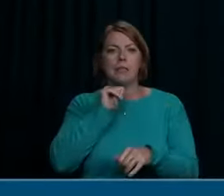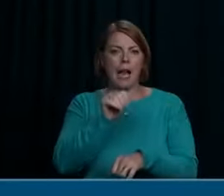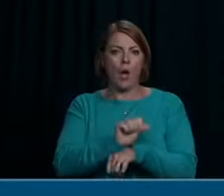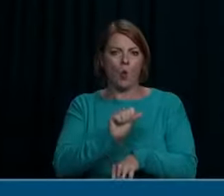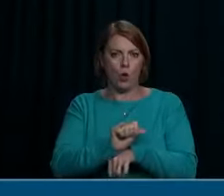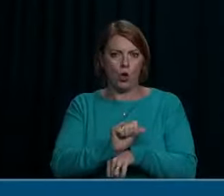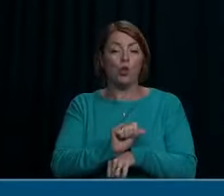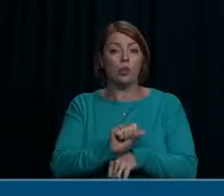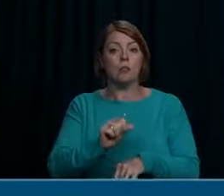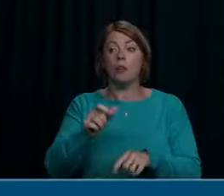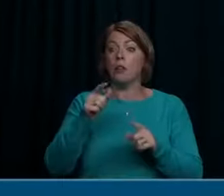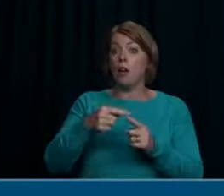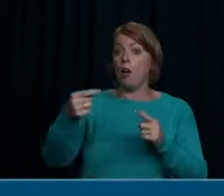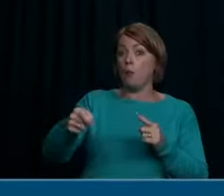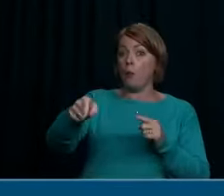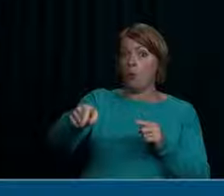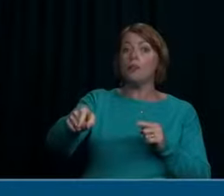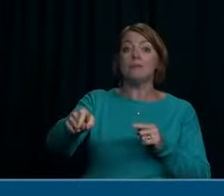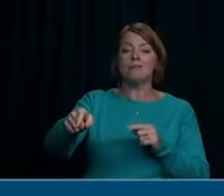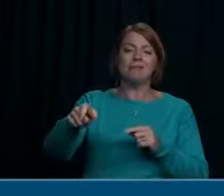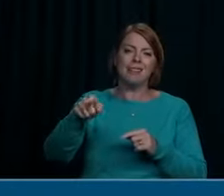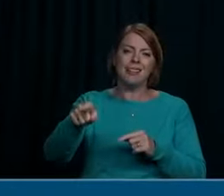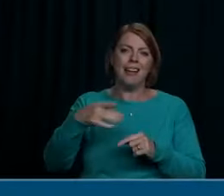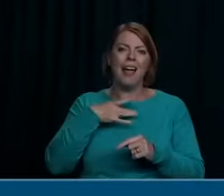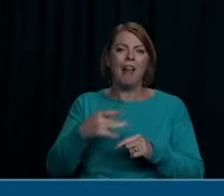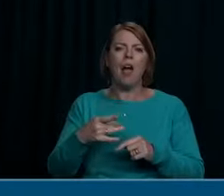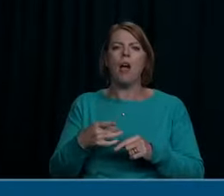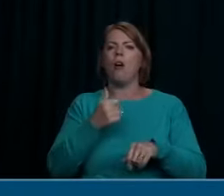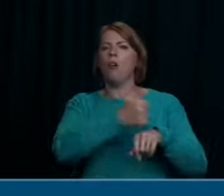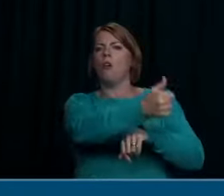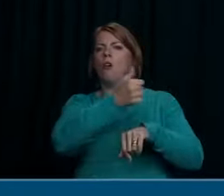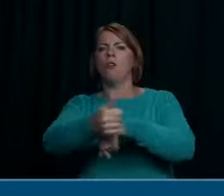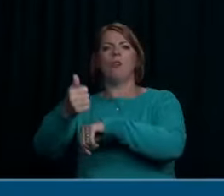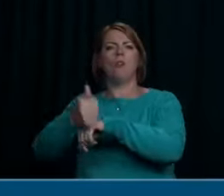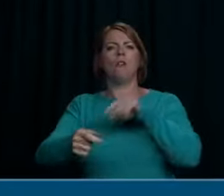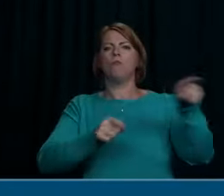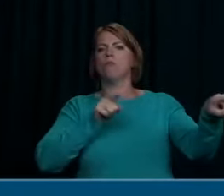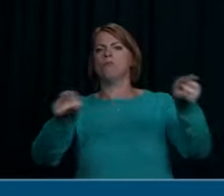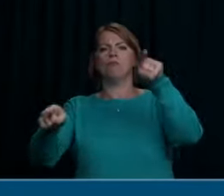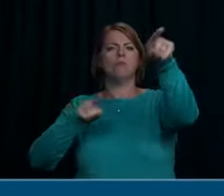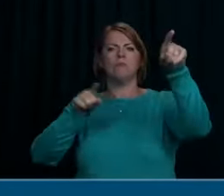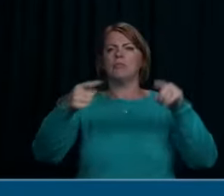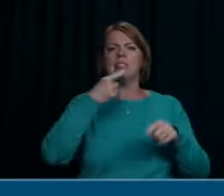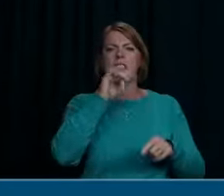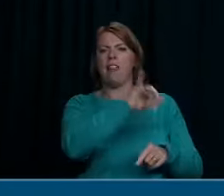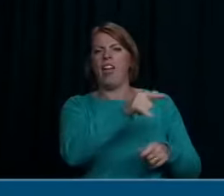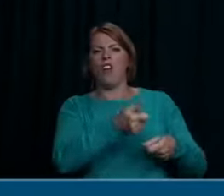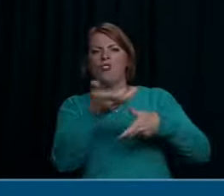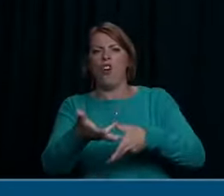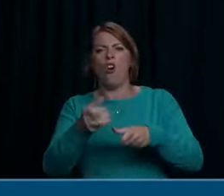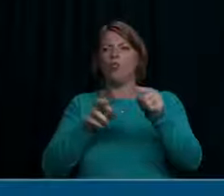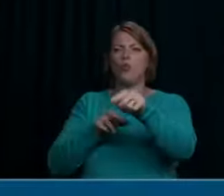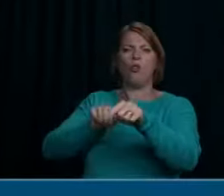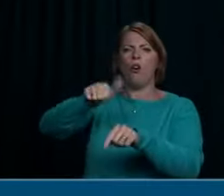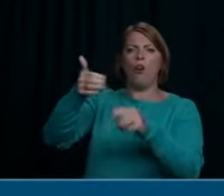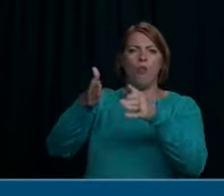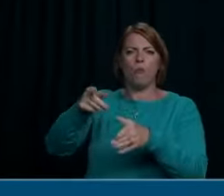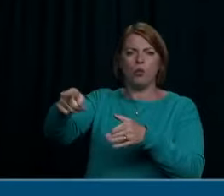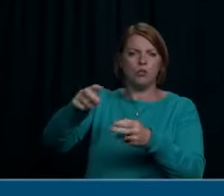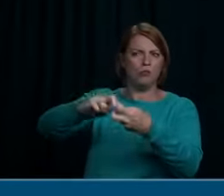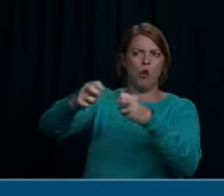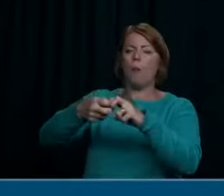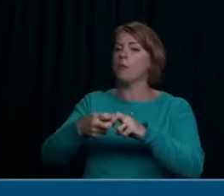work. My opponent, on the other hand, he likes to point fingers and say a lot of it's about the swamp or somebody else's issue. But we